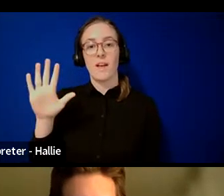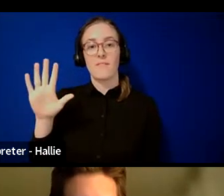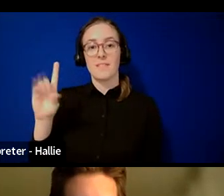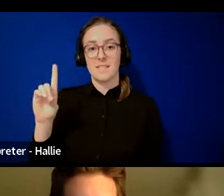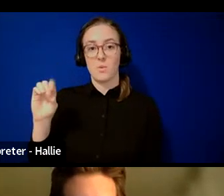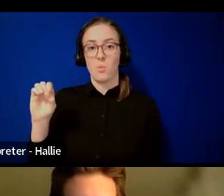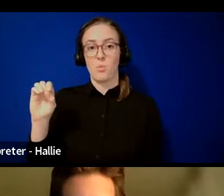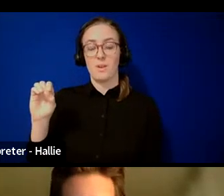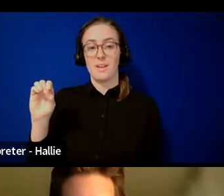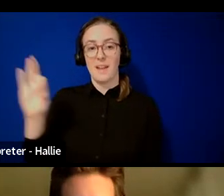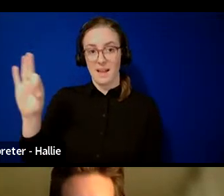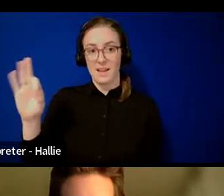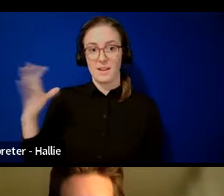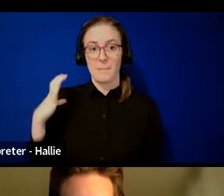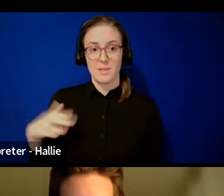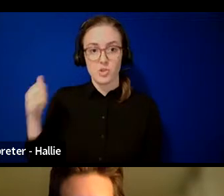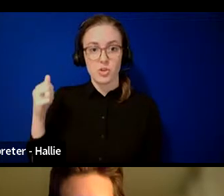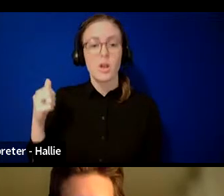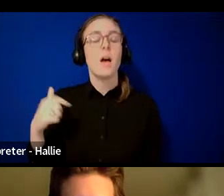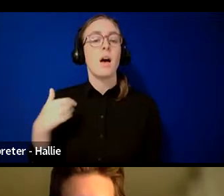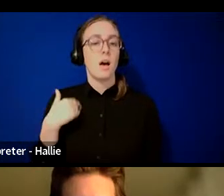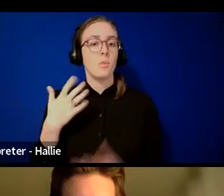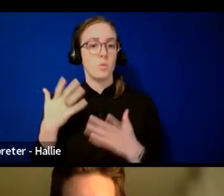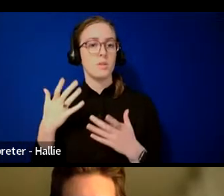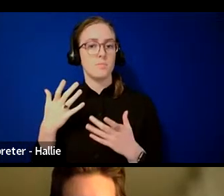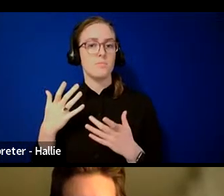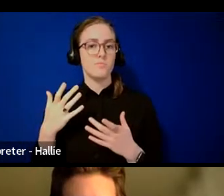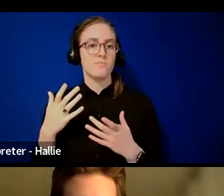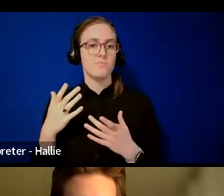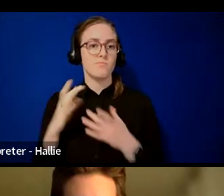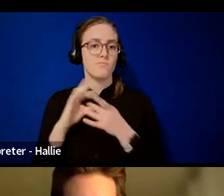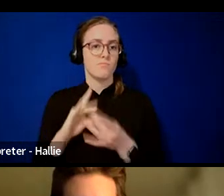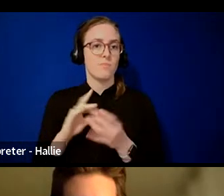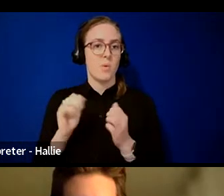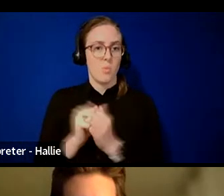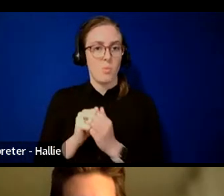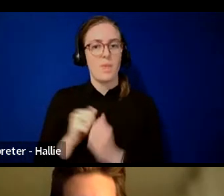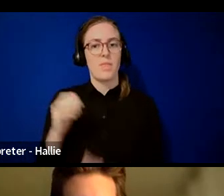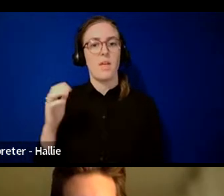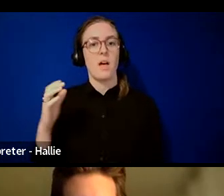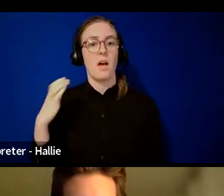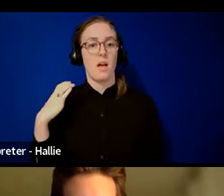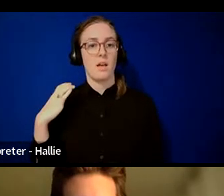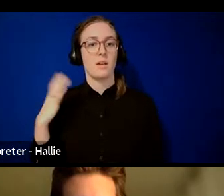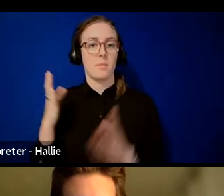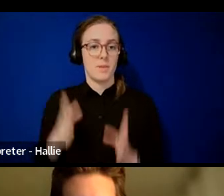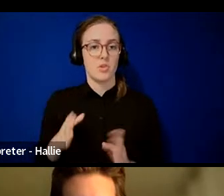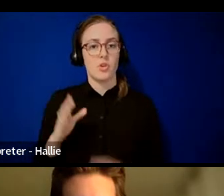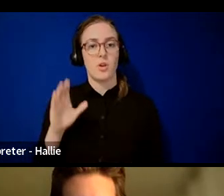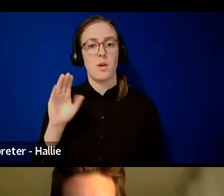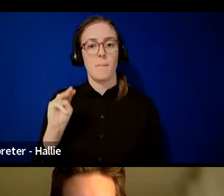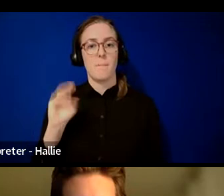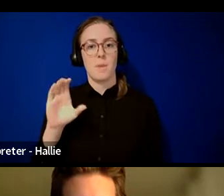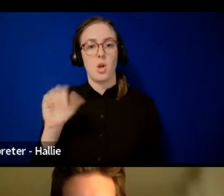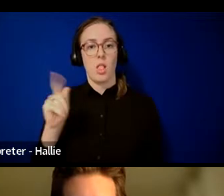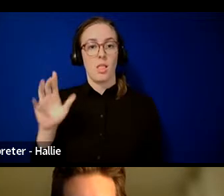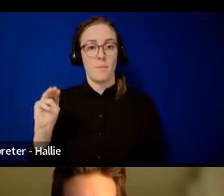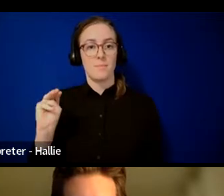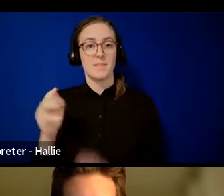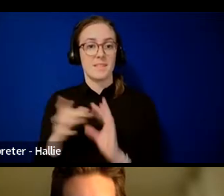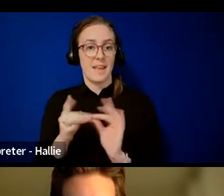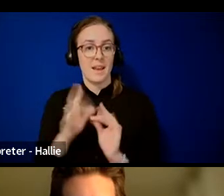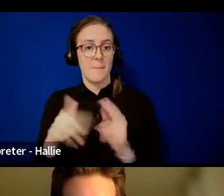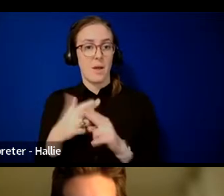and I just want to piggyback on what Commissioner McCollum said about other ANC